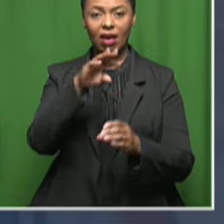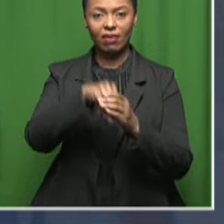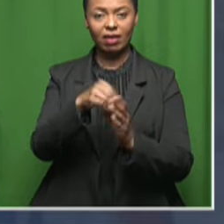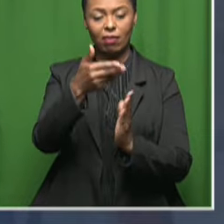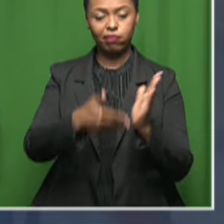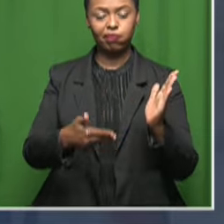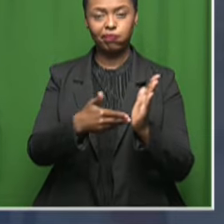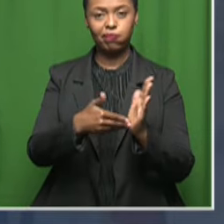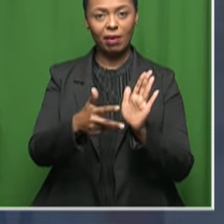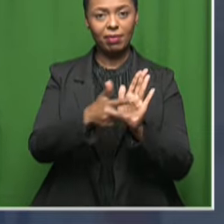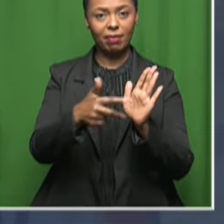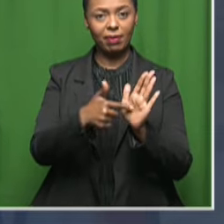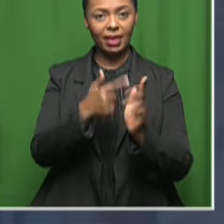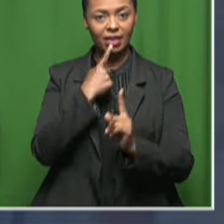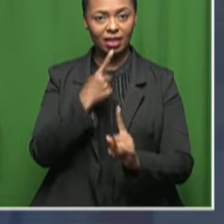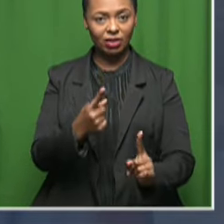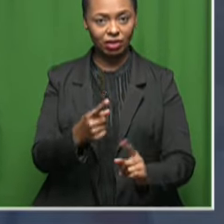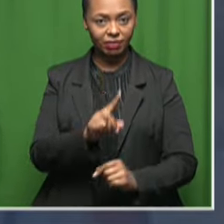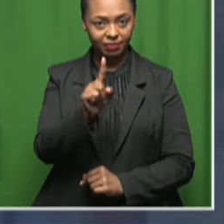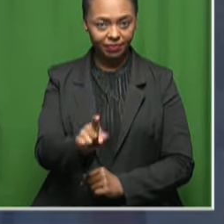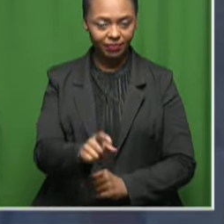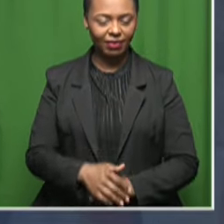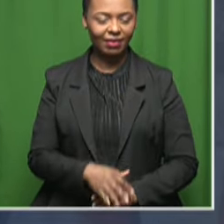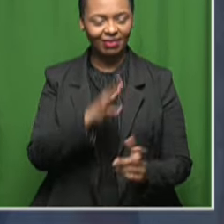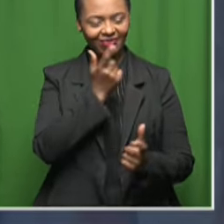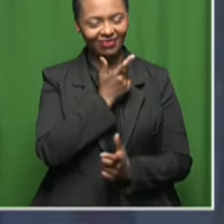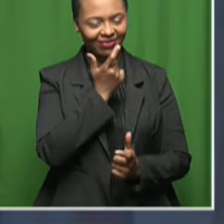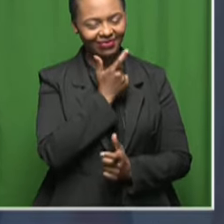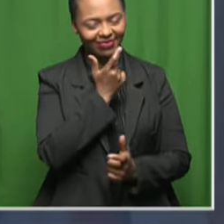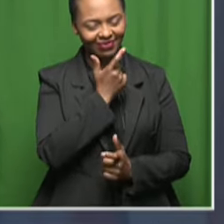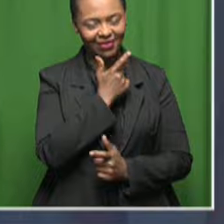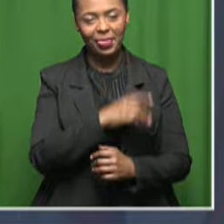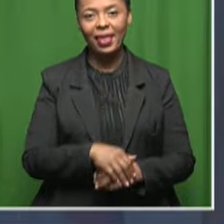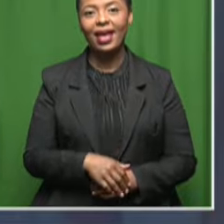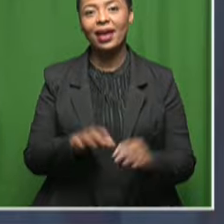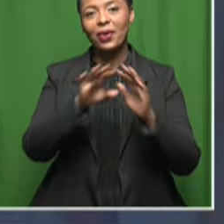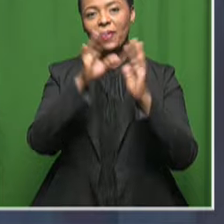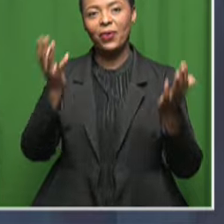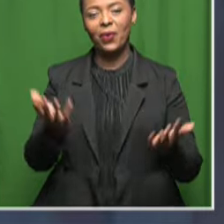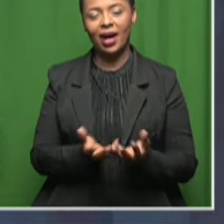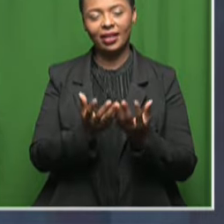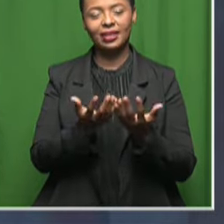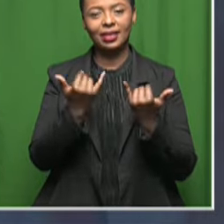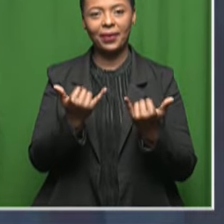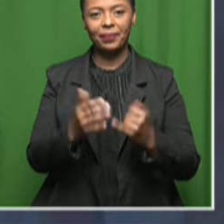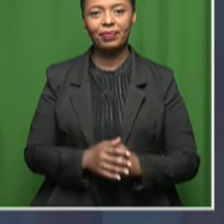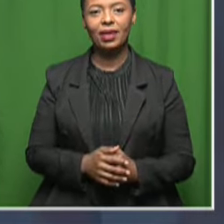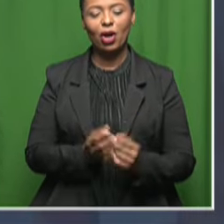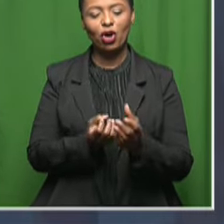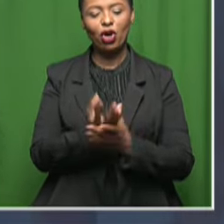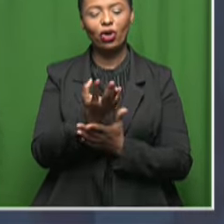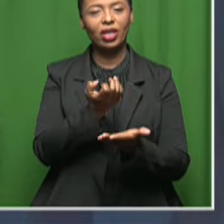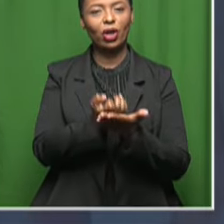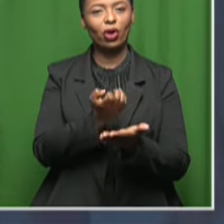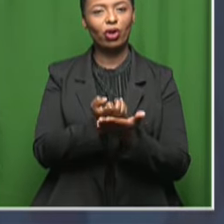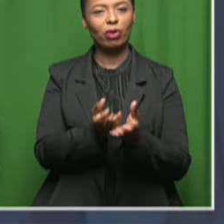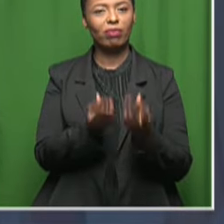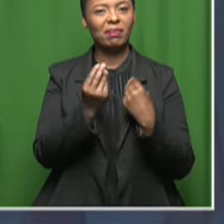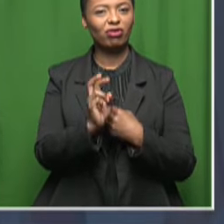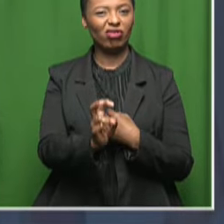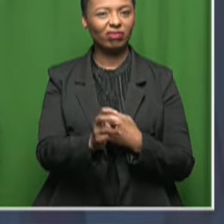No, definitely. I think for us and the world as a whole is how do you get economic growth? And